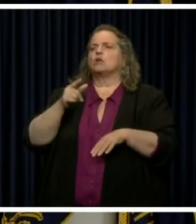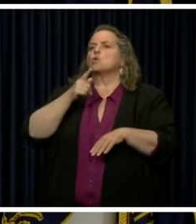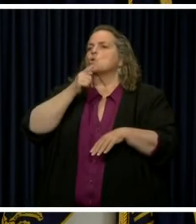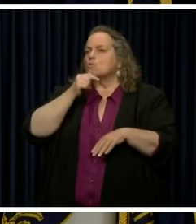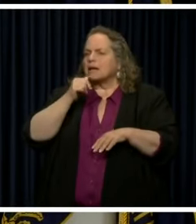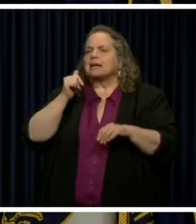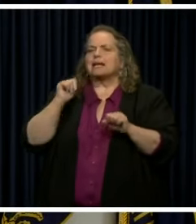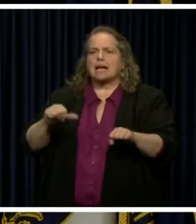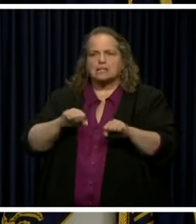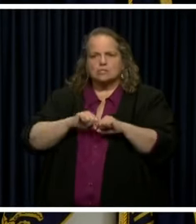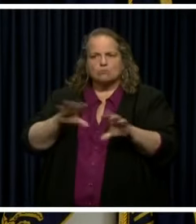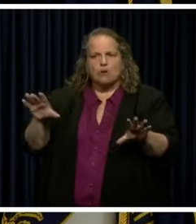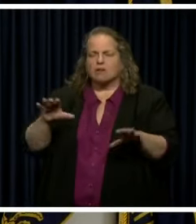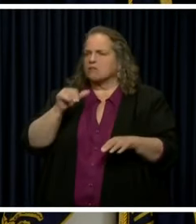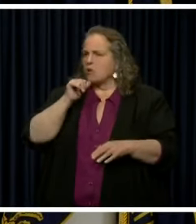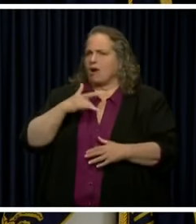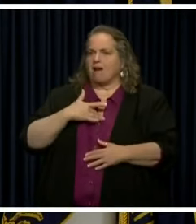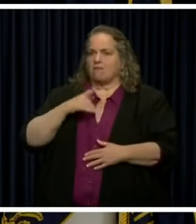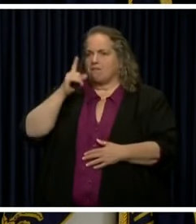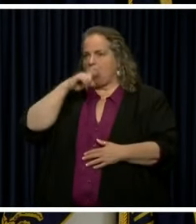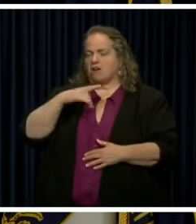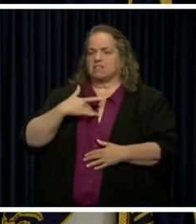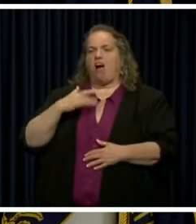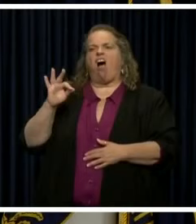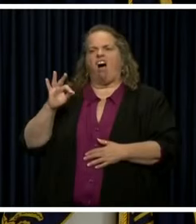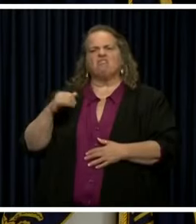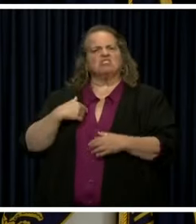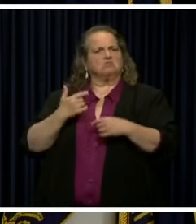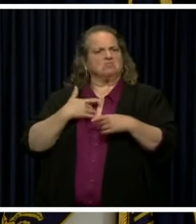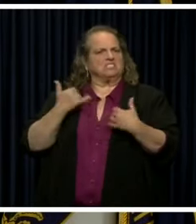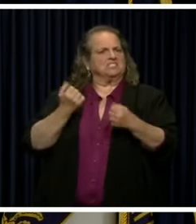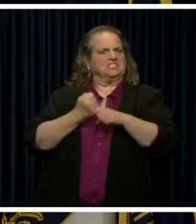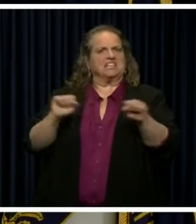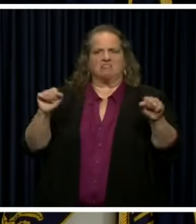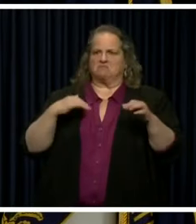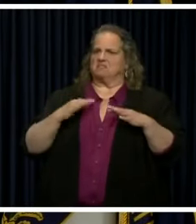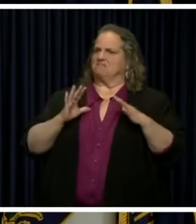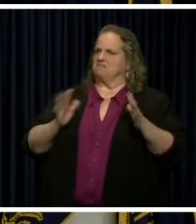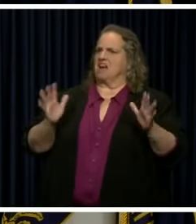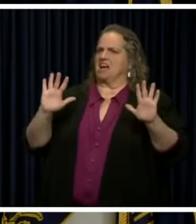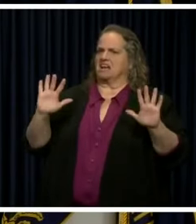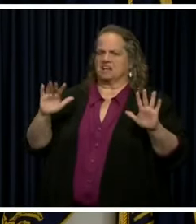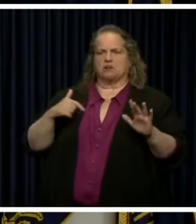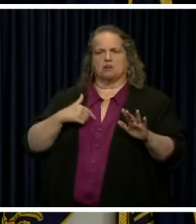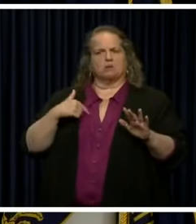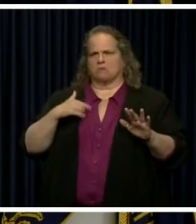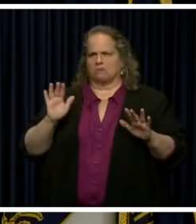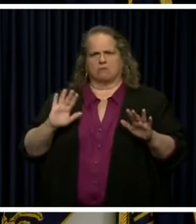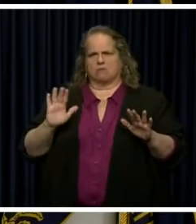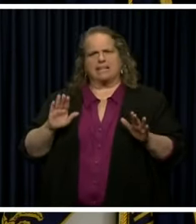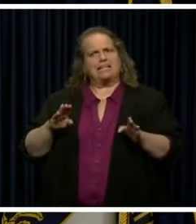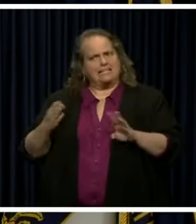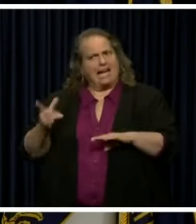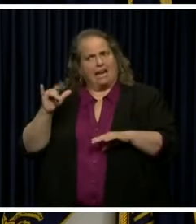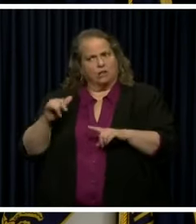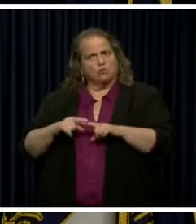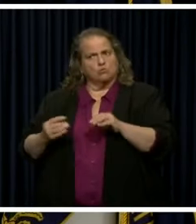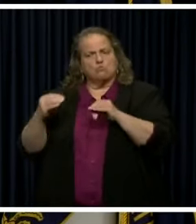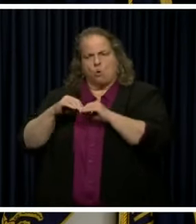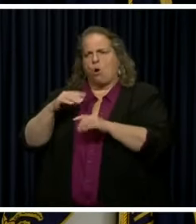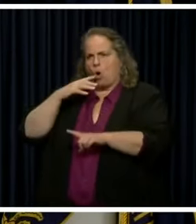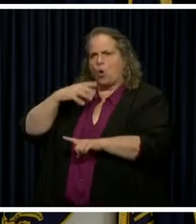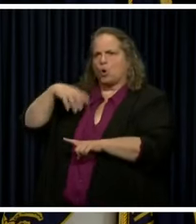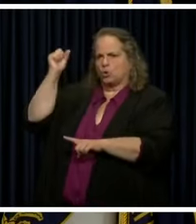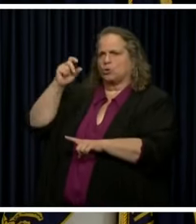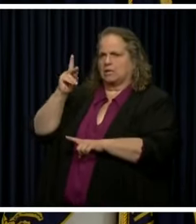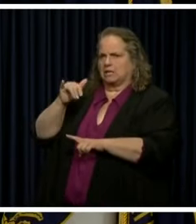can spread. Not have a false sense of security, because while it is much deadlier to older Kentuckians aren't